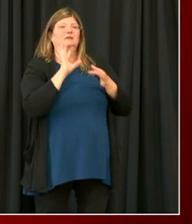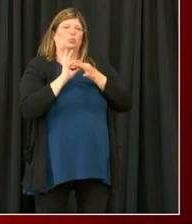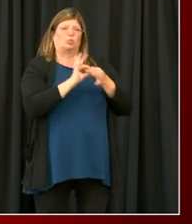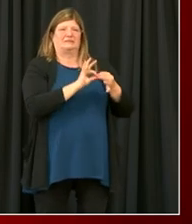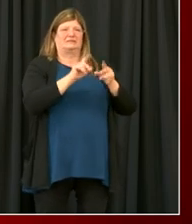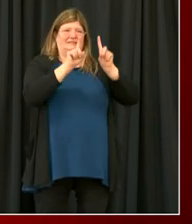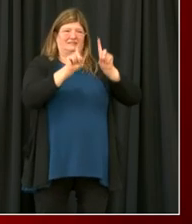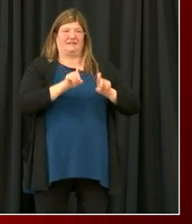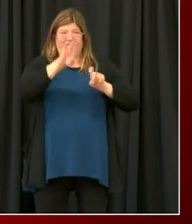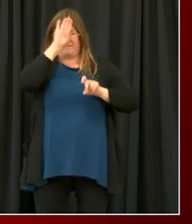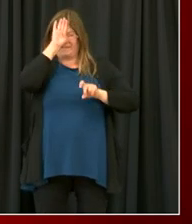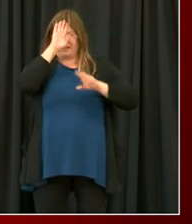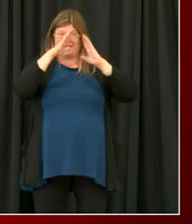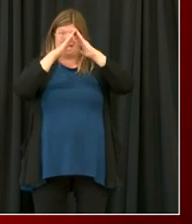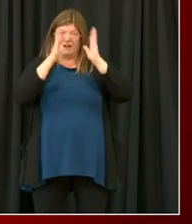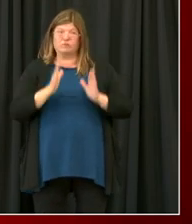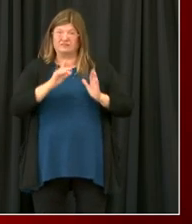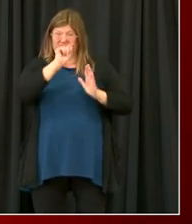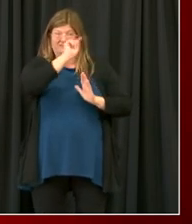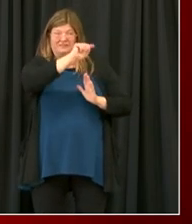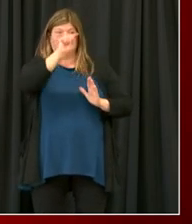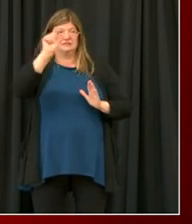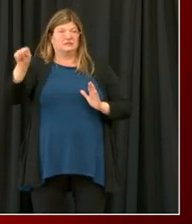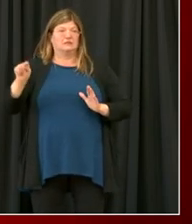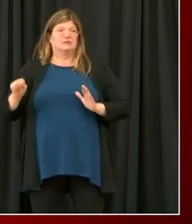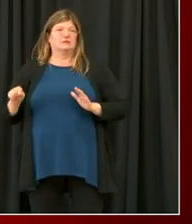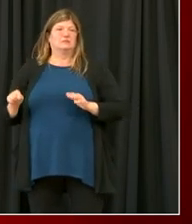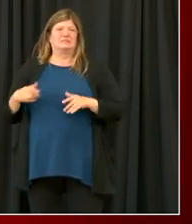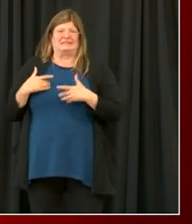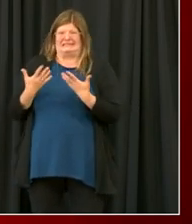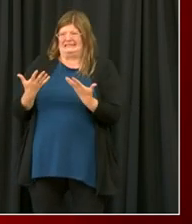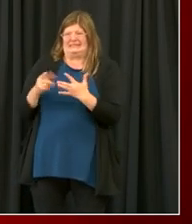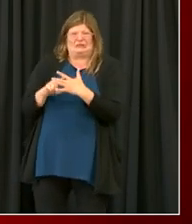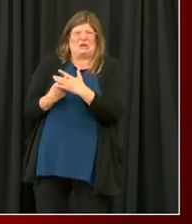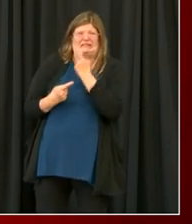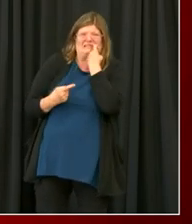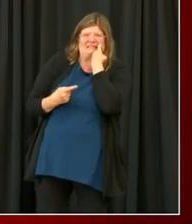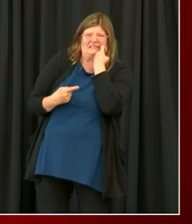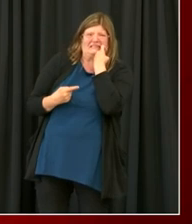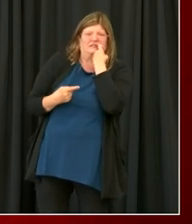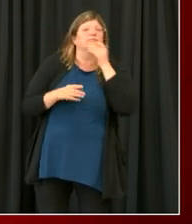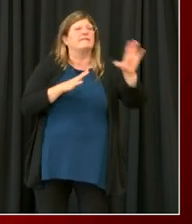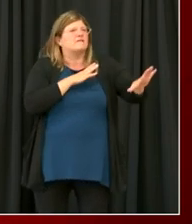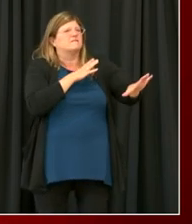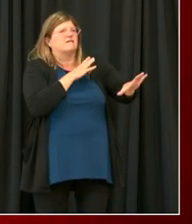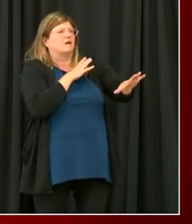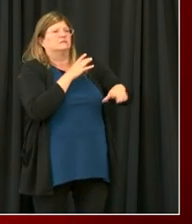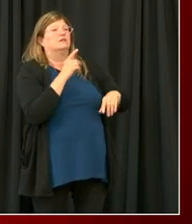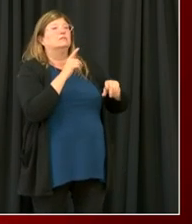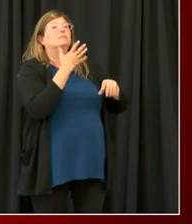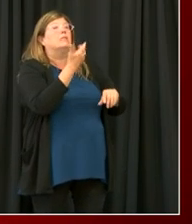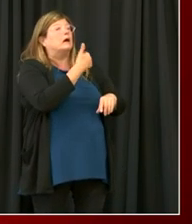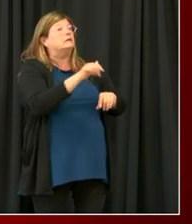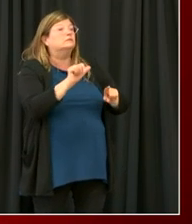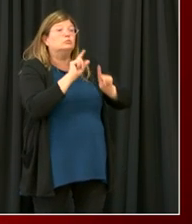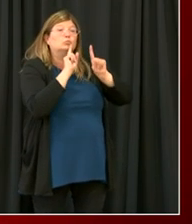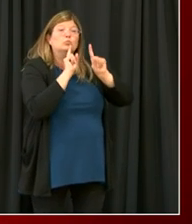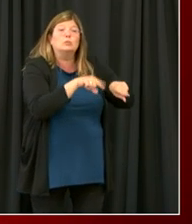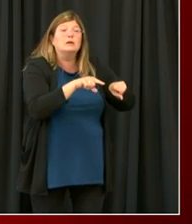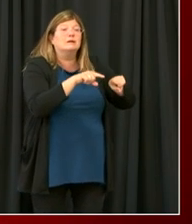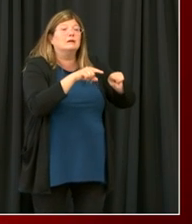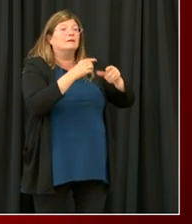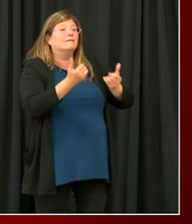firehouses. It just started recently, Sam. Well, I mean, yeah, recently, but I'm just curious, any kind of reaction at the firehouses to